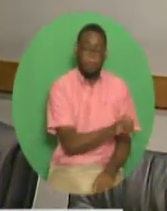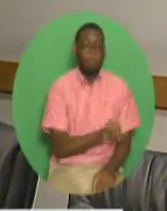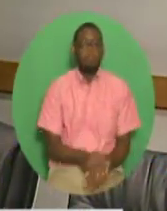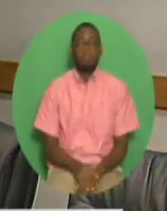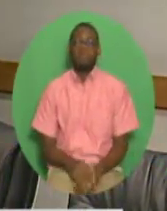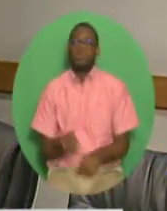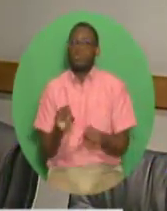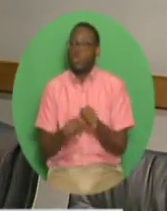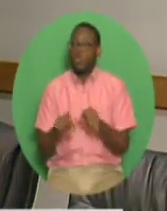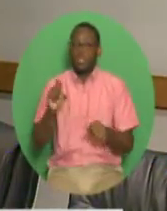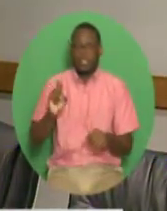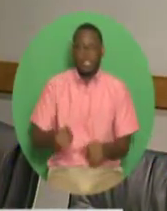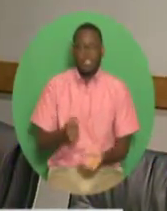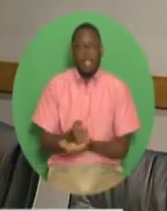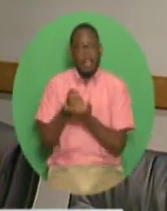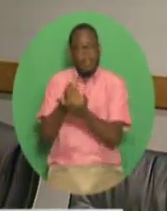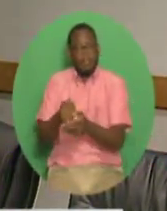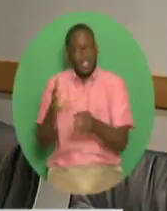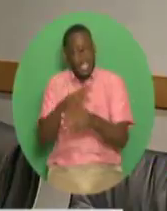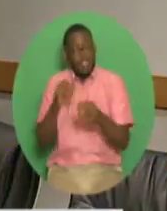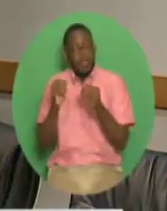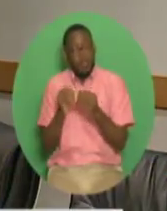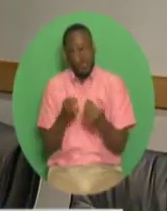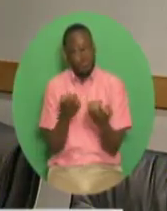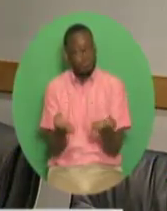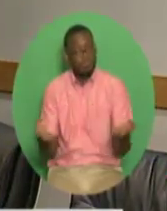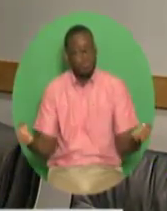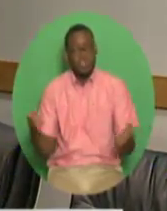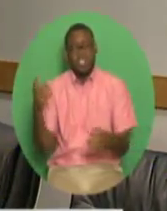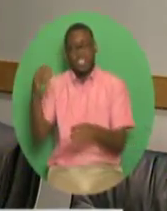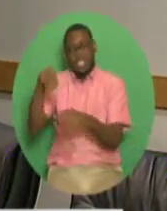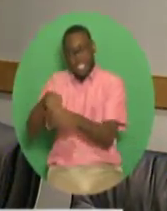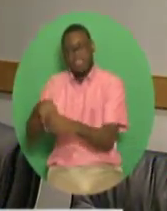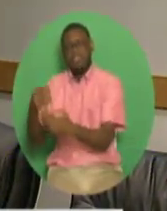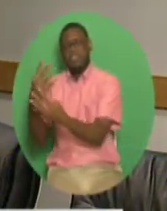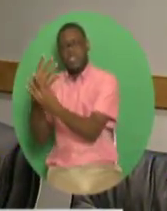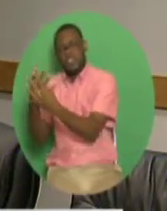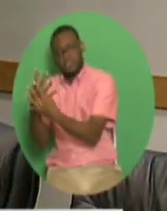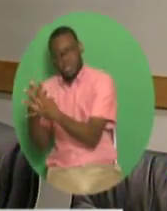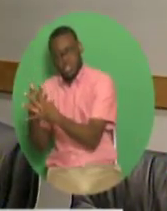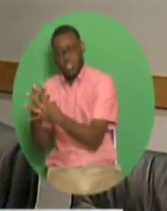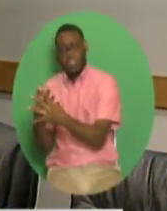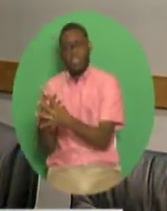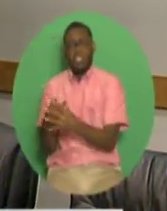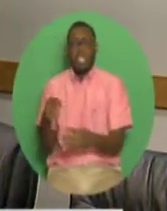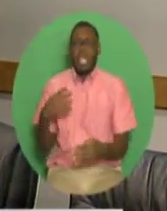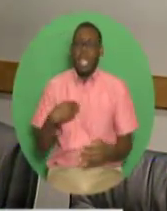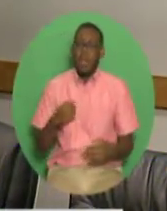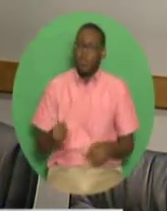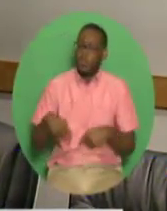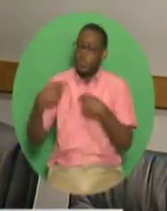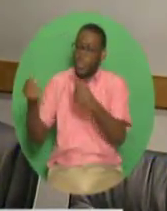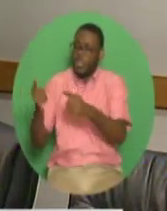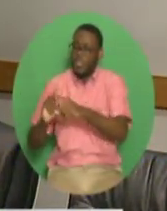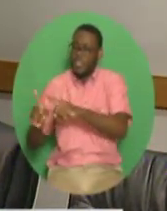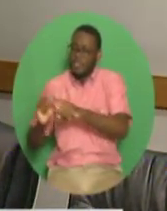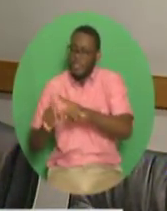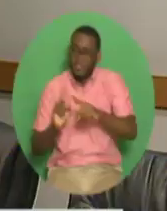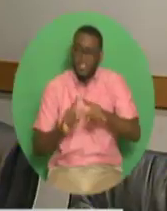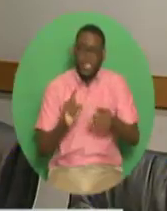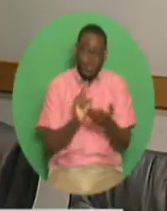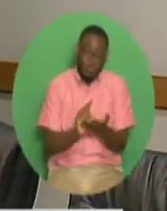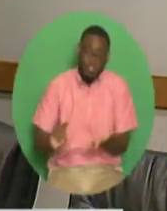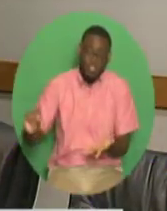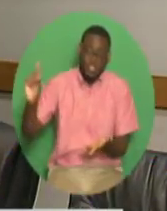equipment. I've also attended a number of youth program graduations that we've been hosting throughout the country. We've